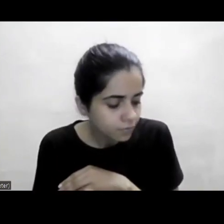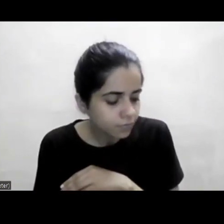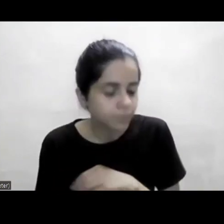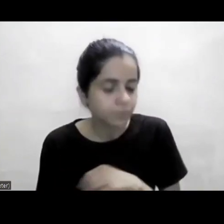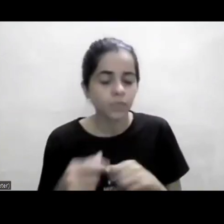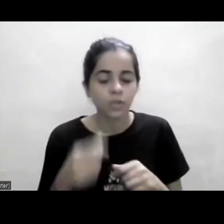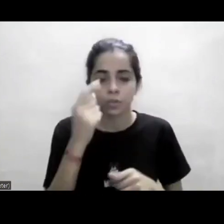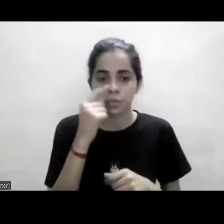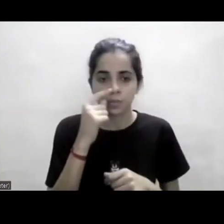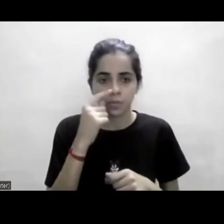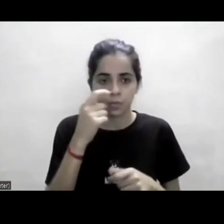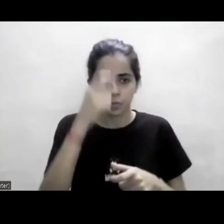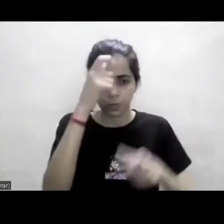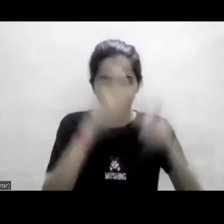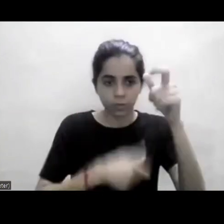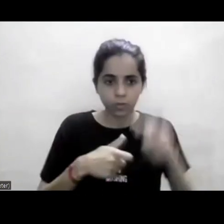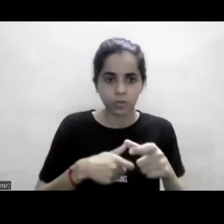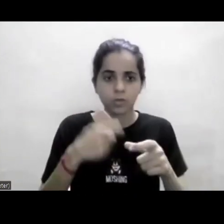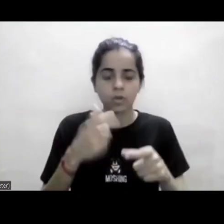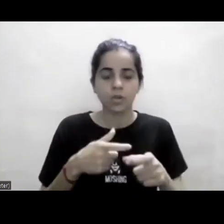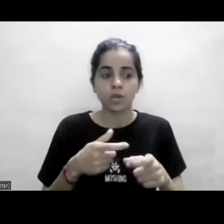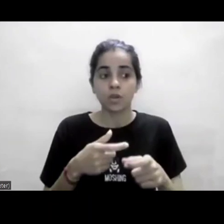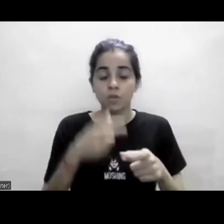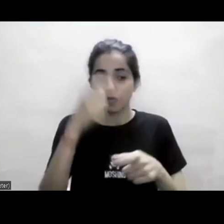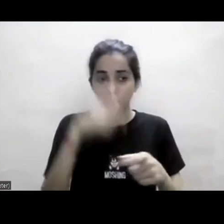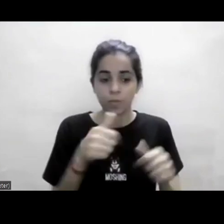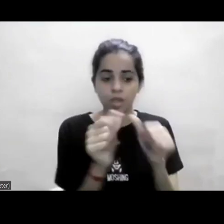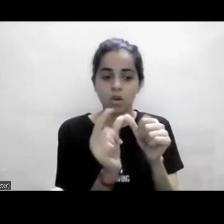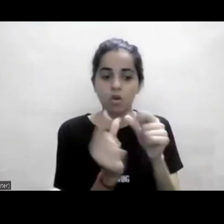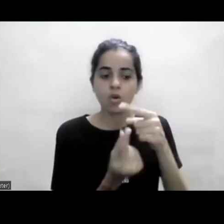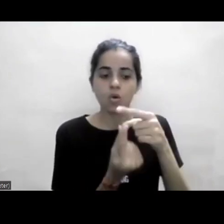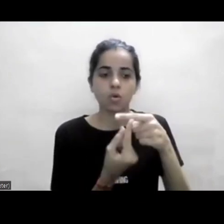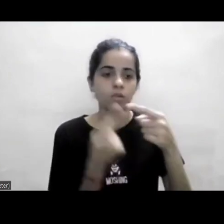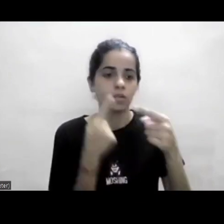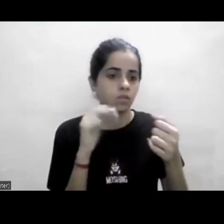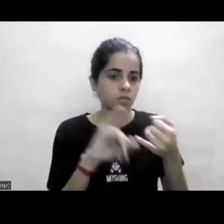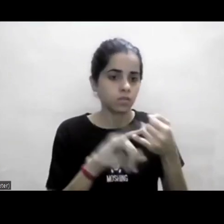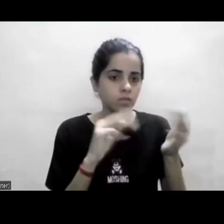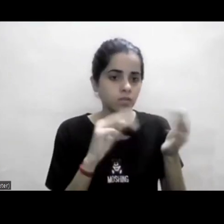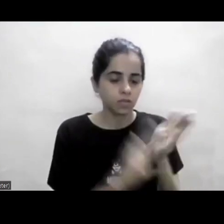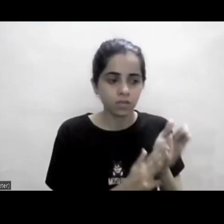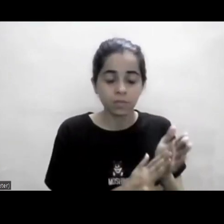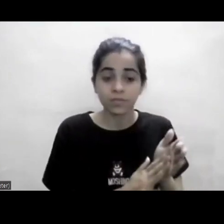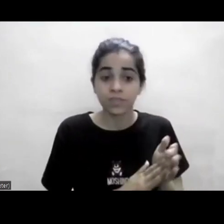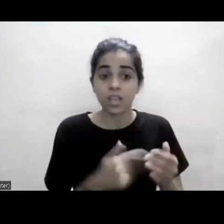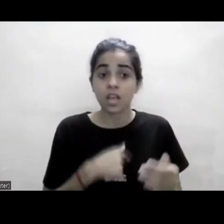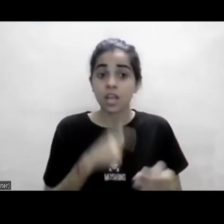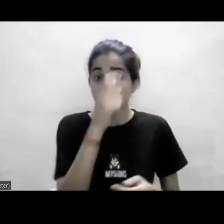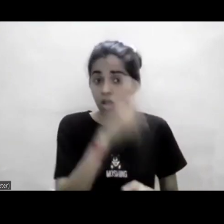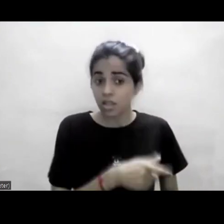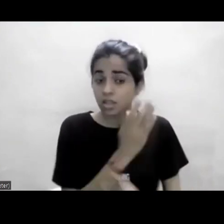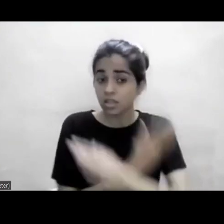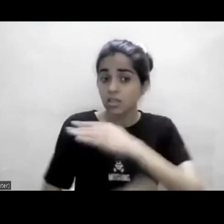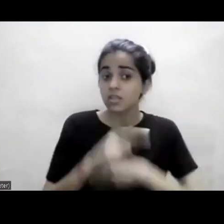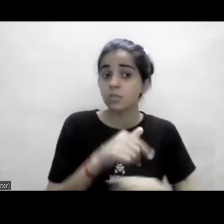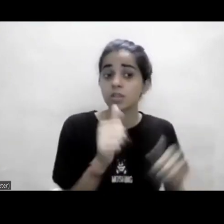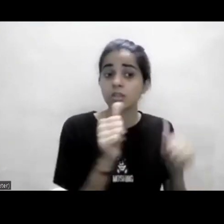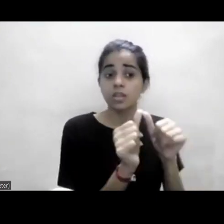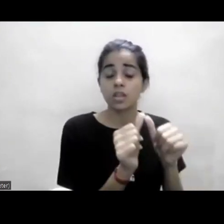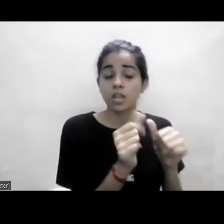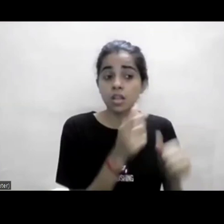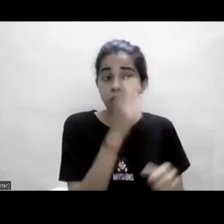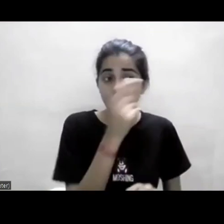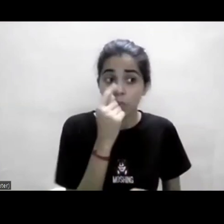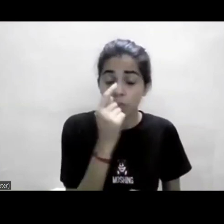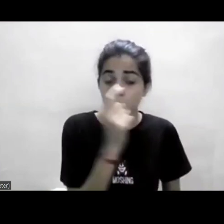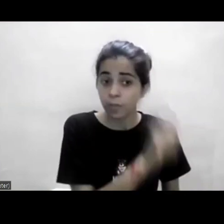autism spectrum and she's a lawyer. But the trailer itself is it's completely full of just